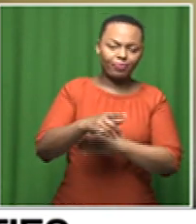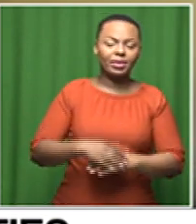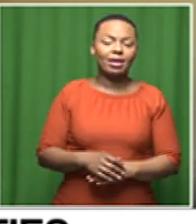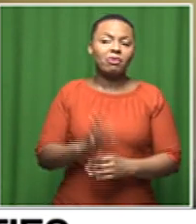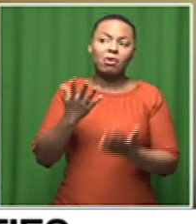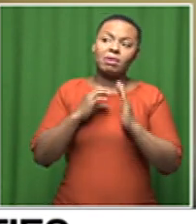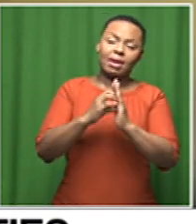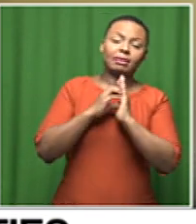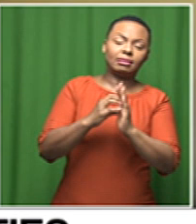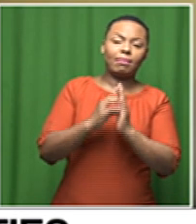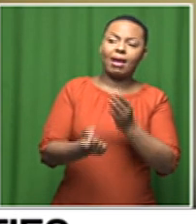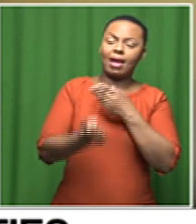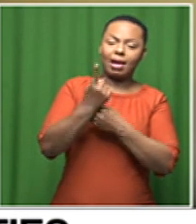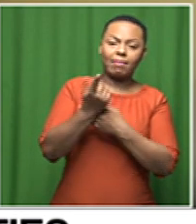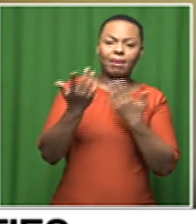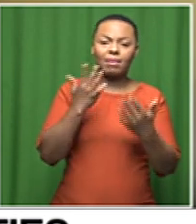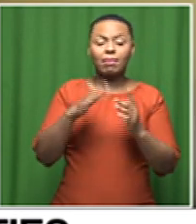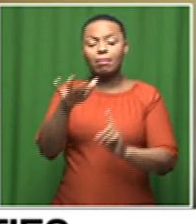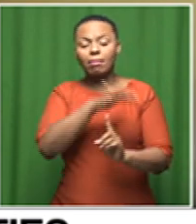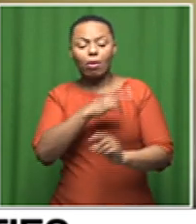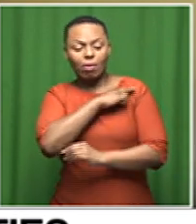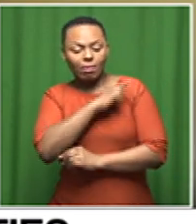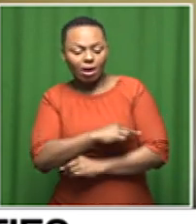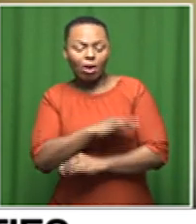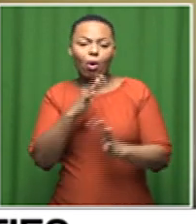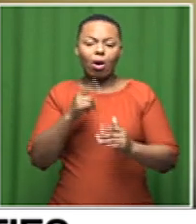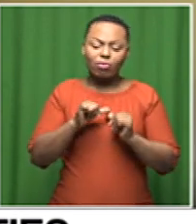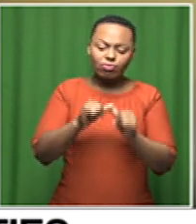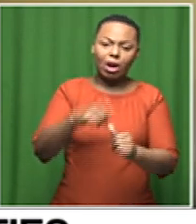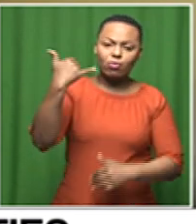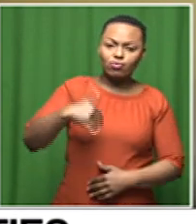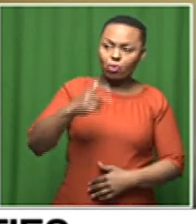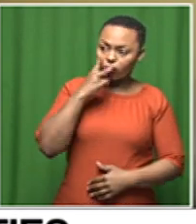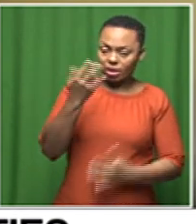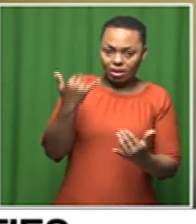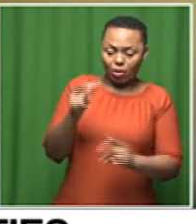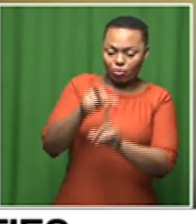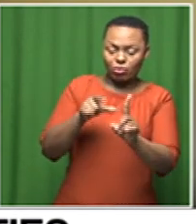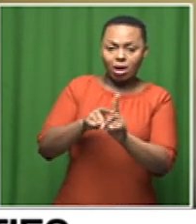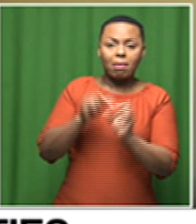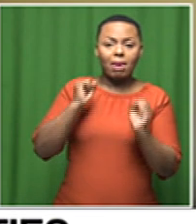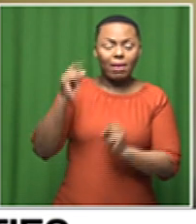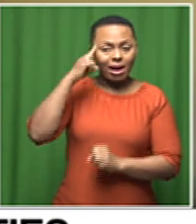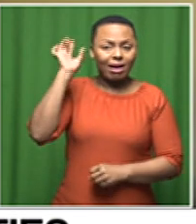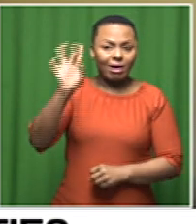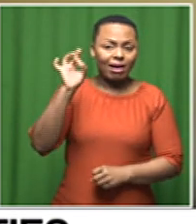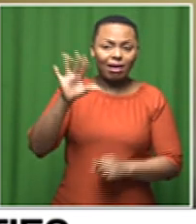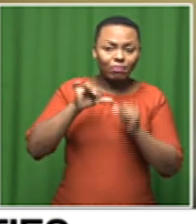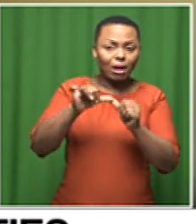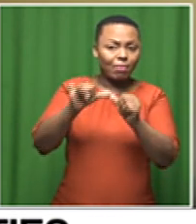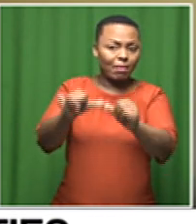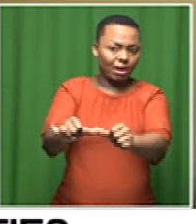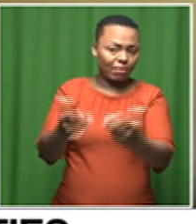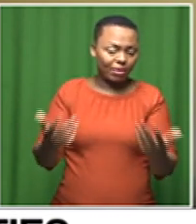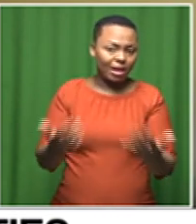head injury or ongoing complications or ongoing pain, as she still has now, these persistent headaches. So you don't have